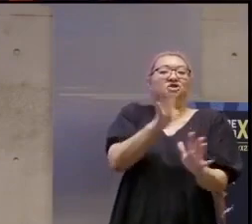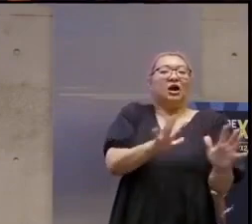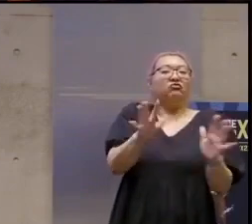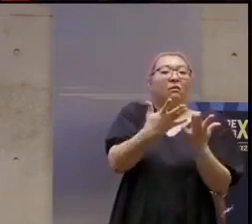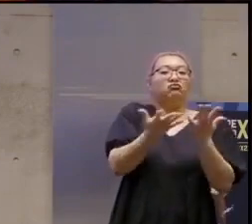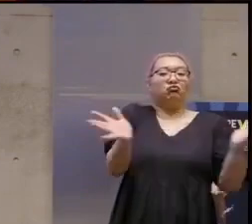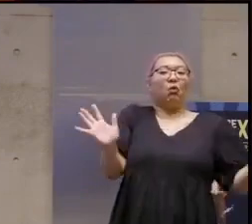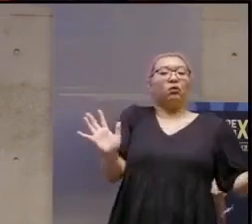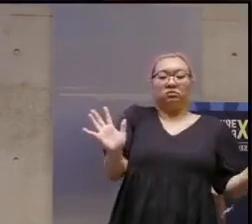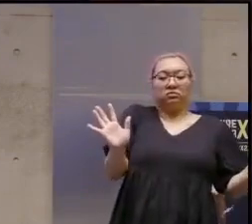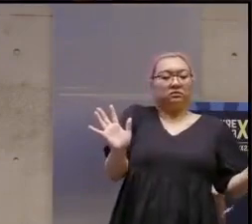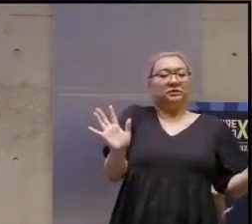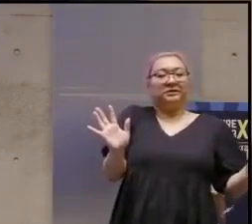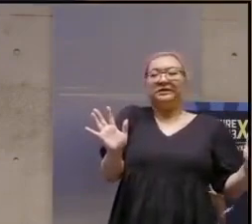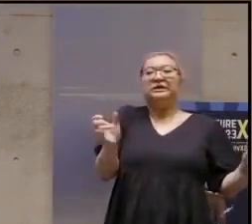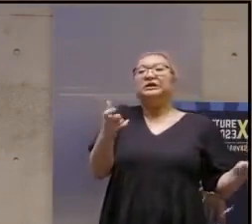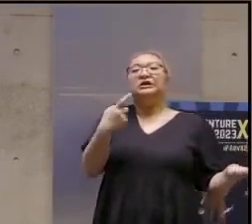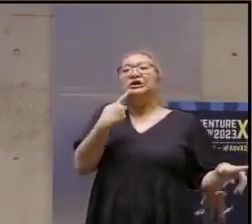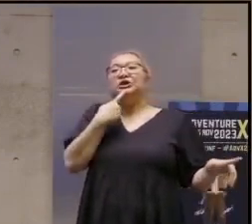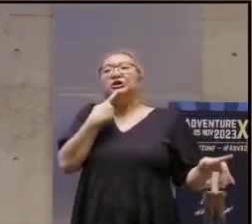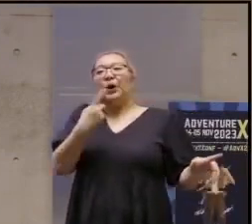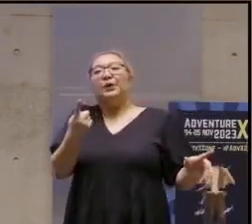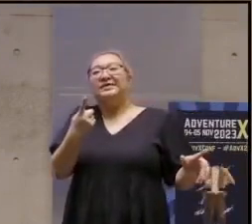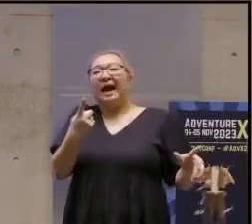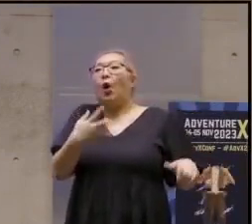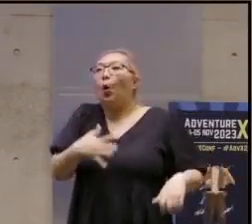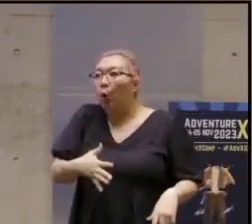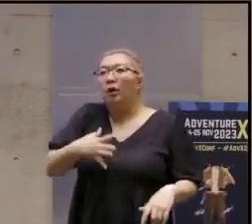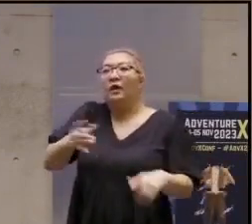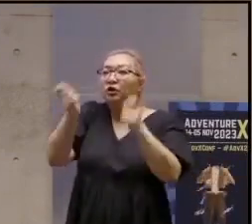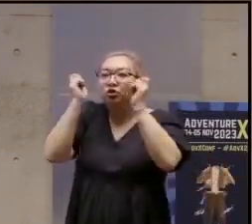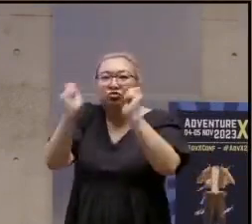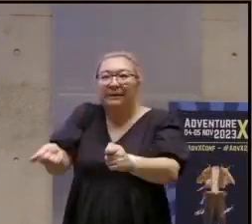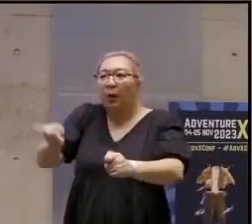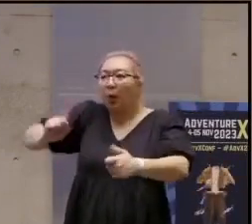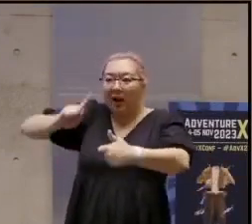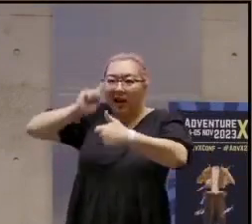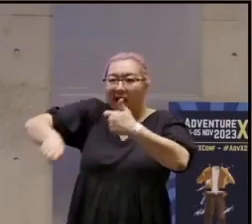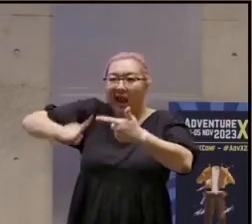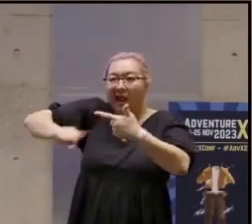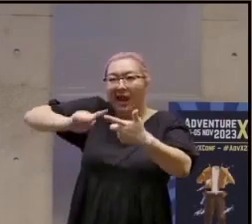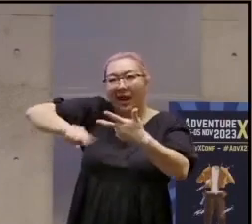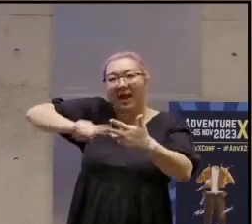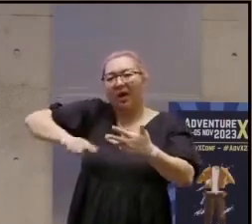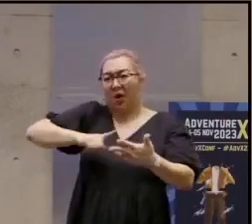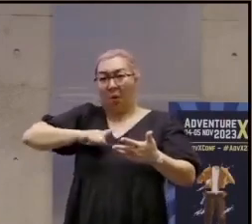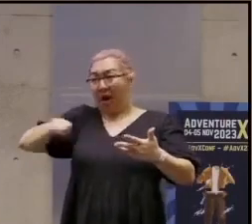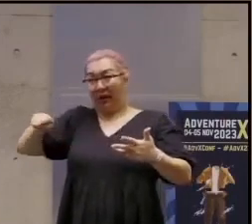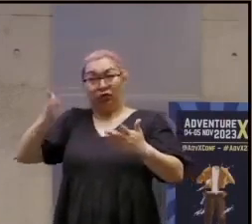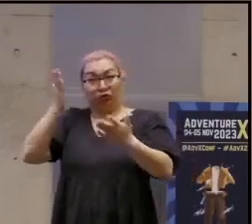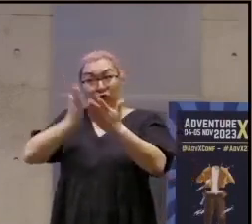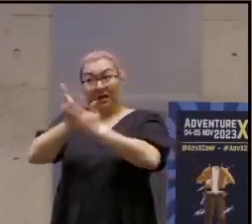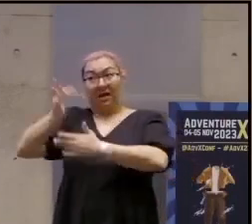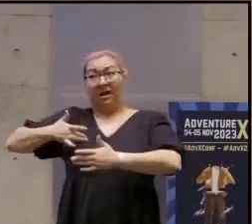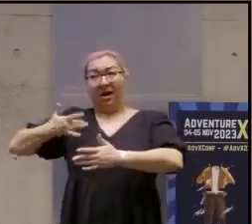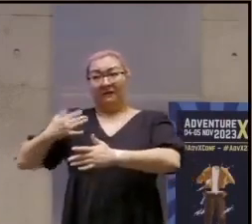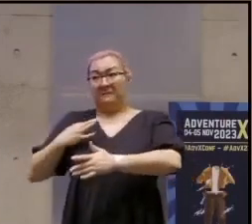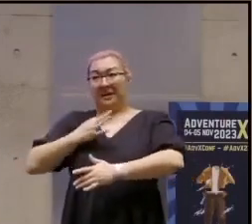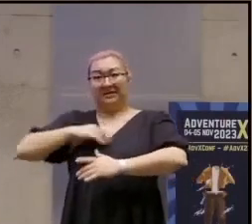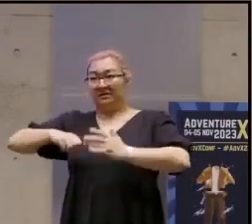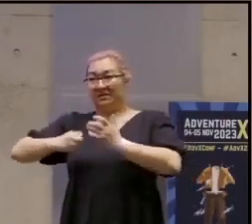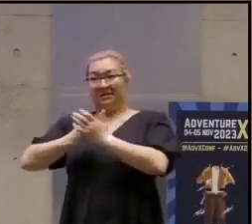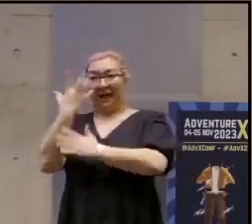in terms of don't commit to putting doses if you don't need to, because they might be out of date. But in terms of